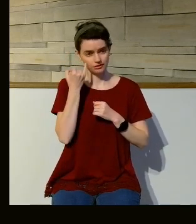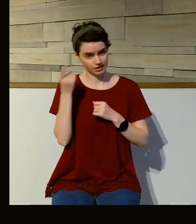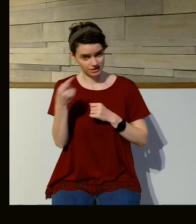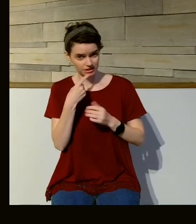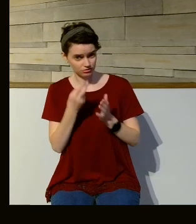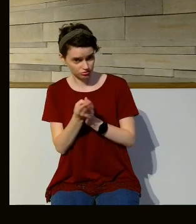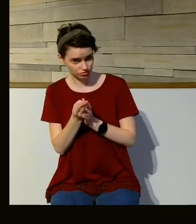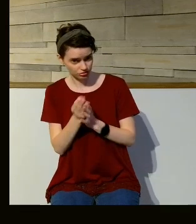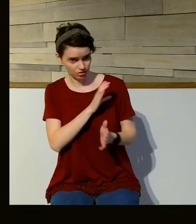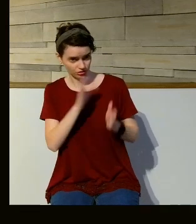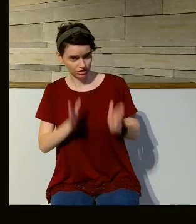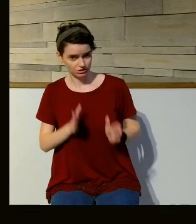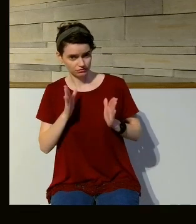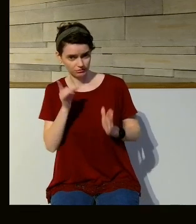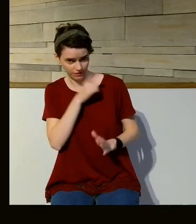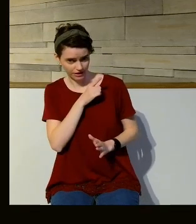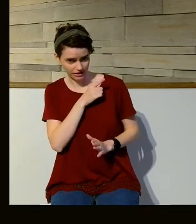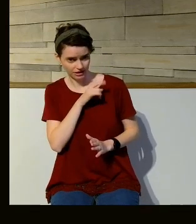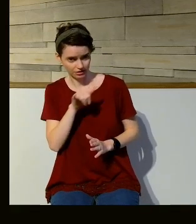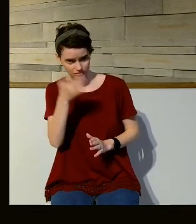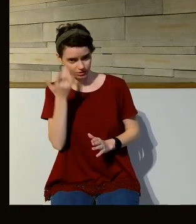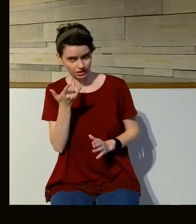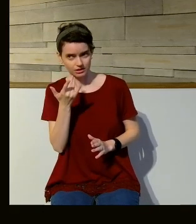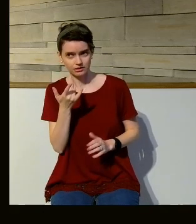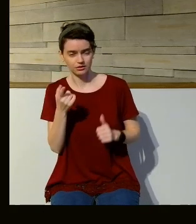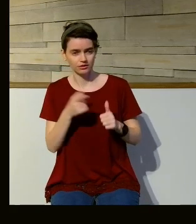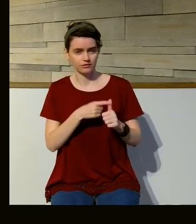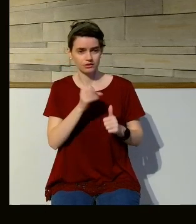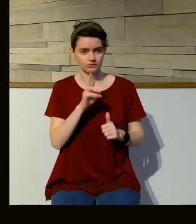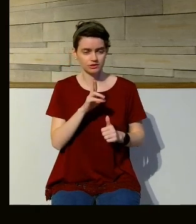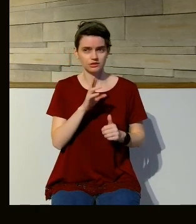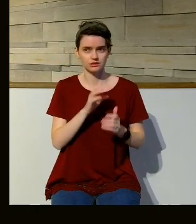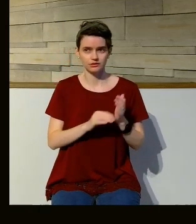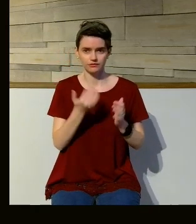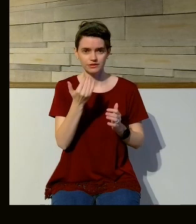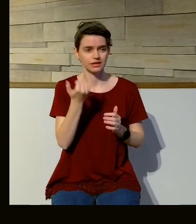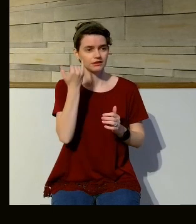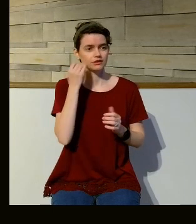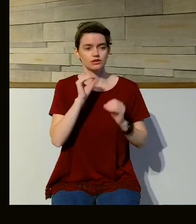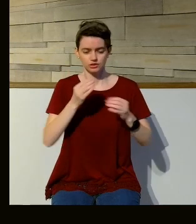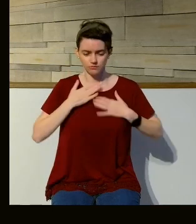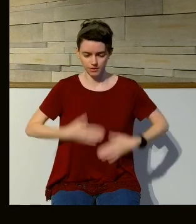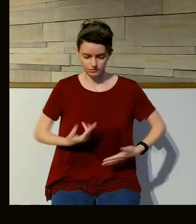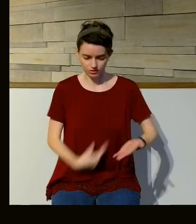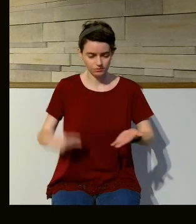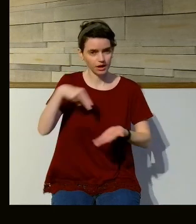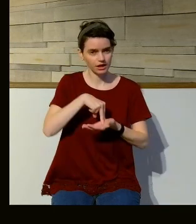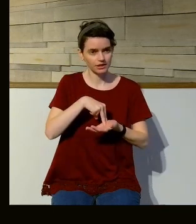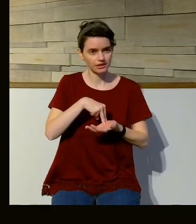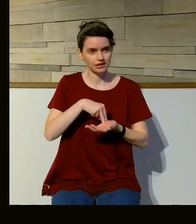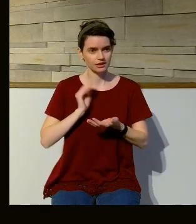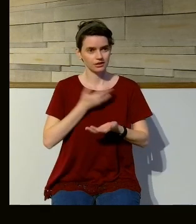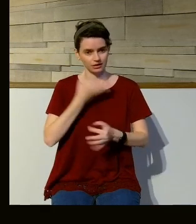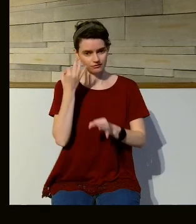said was true, Christianity would be false, and here's why. 1 Corinthians 15, Paul says, if there is no resurrection of the dead, then our